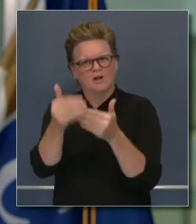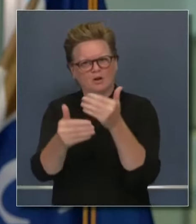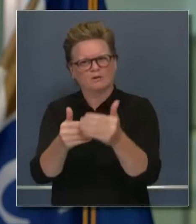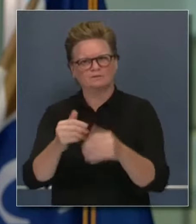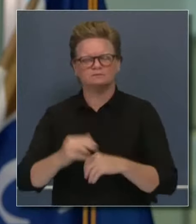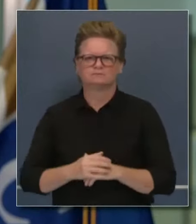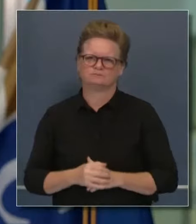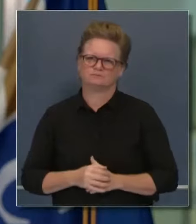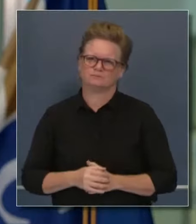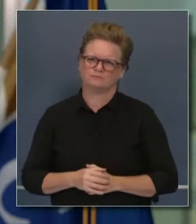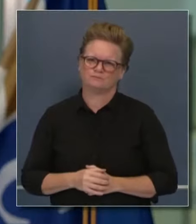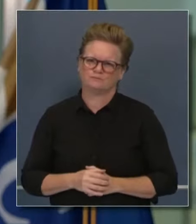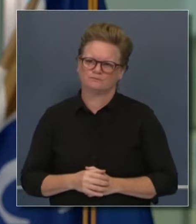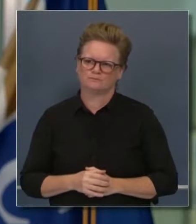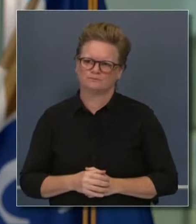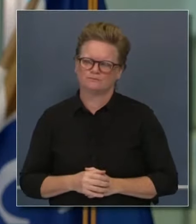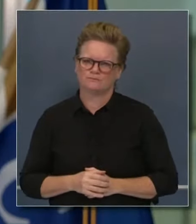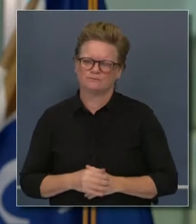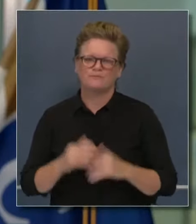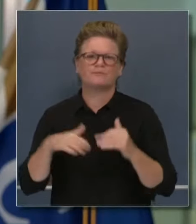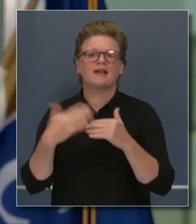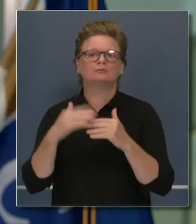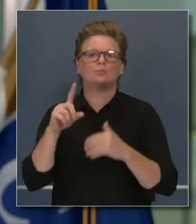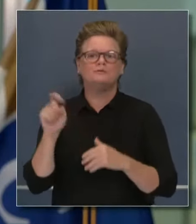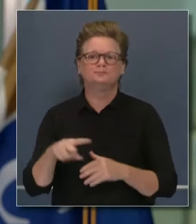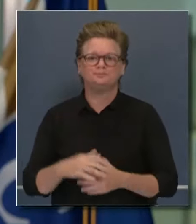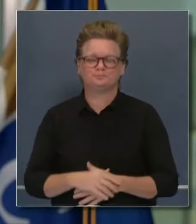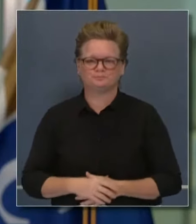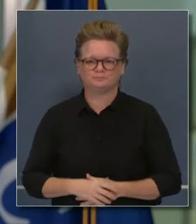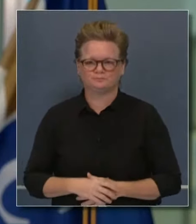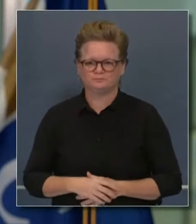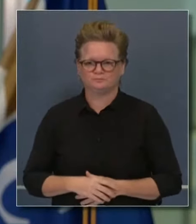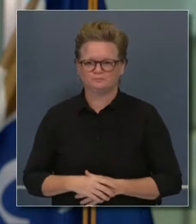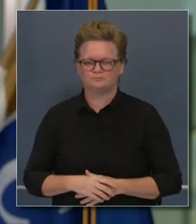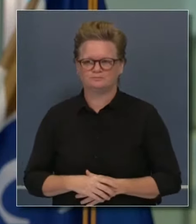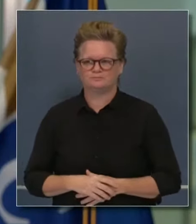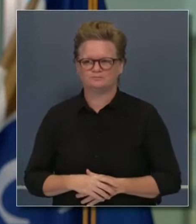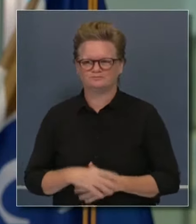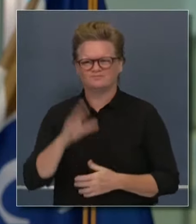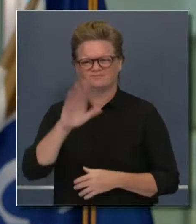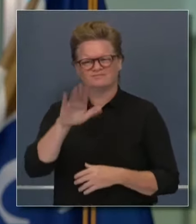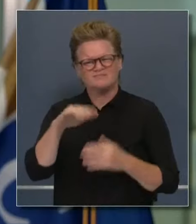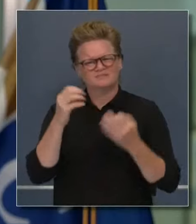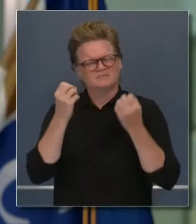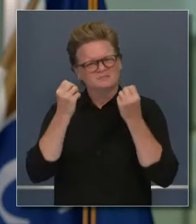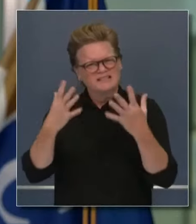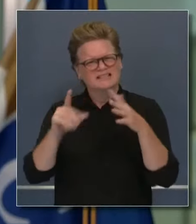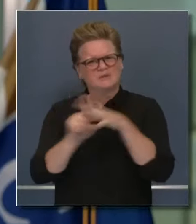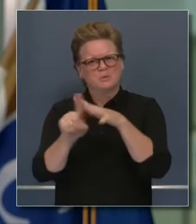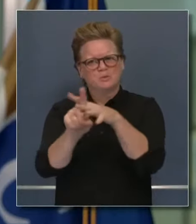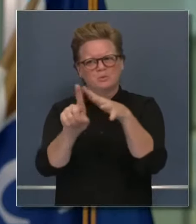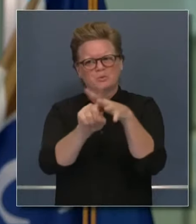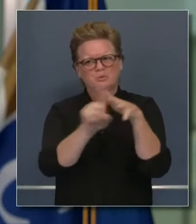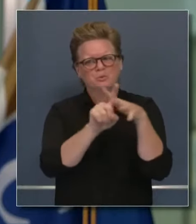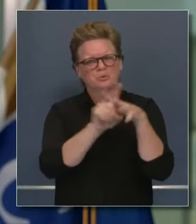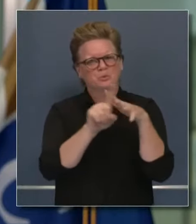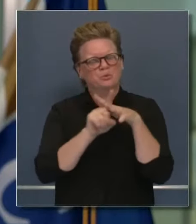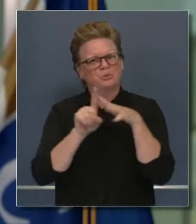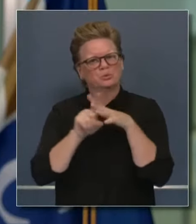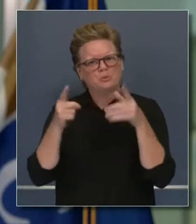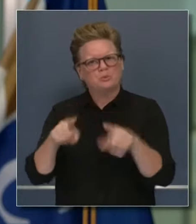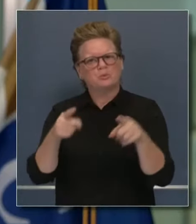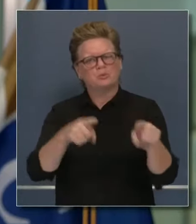Thank you, Governor. There are so many crises right now and competing demands from these co-occurring crises slamming the state of